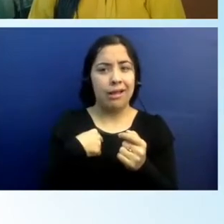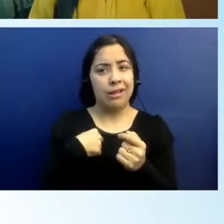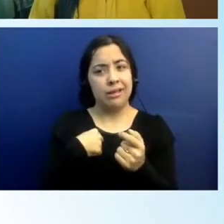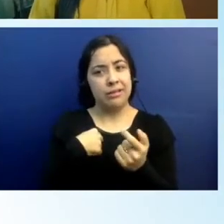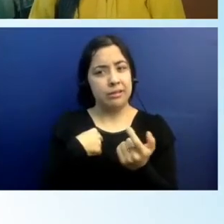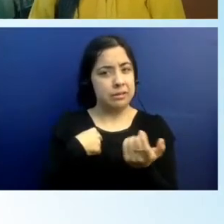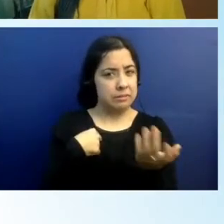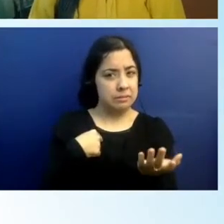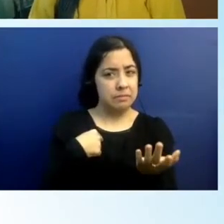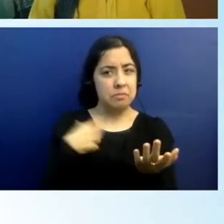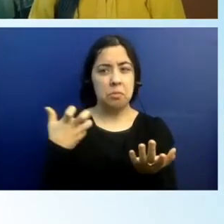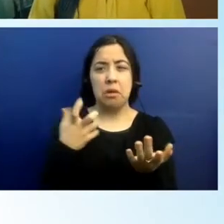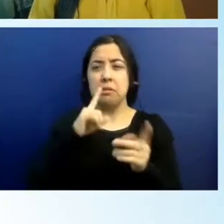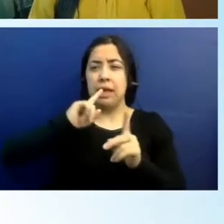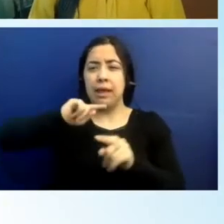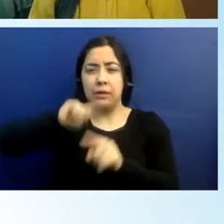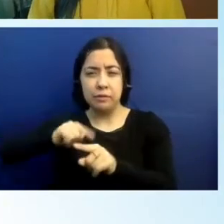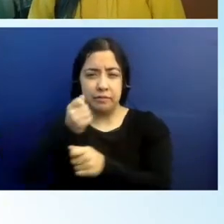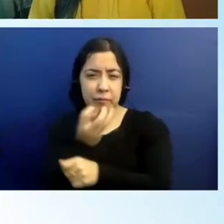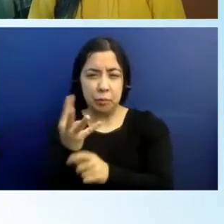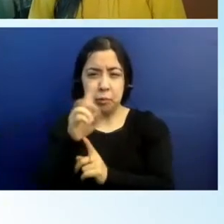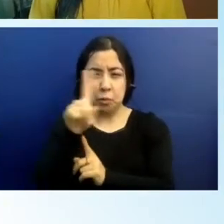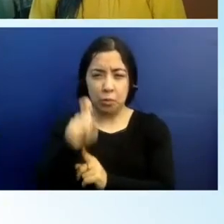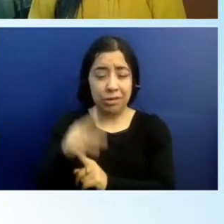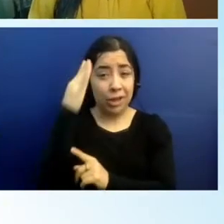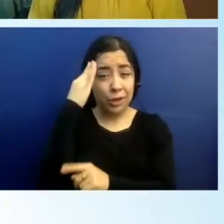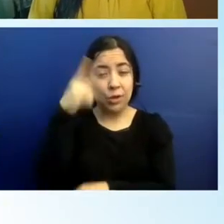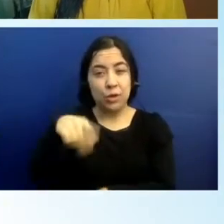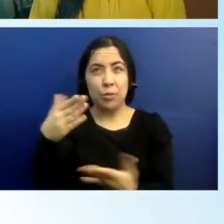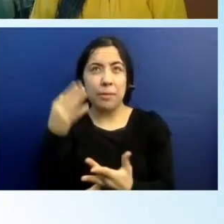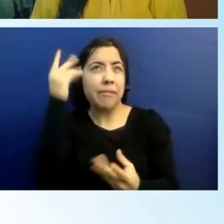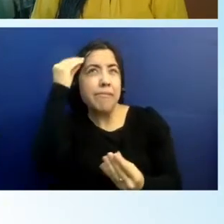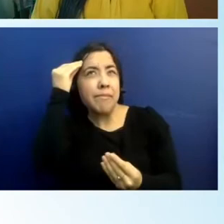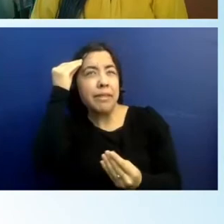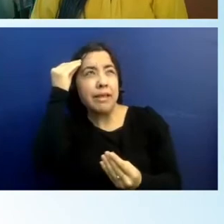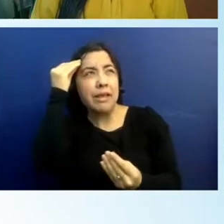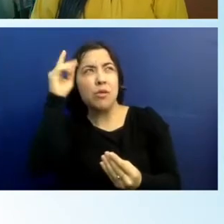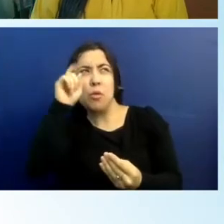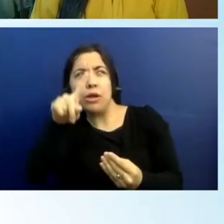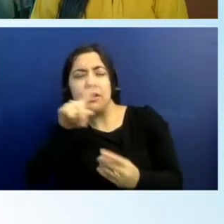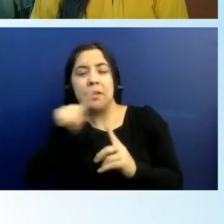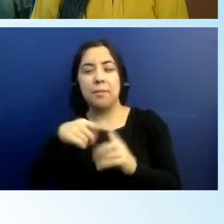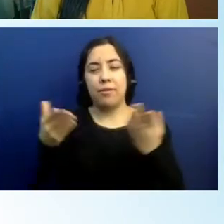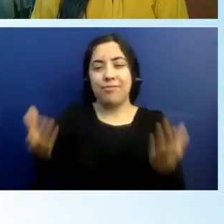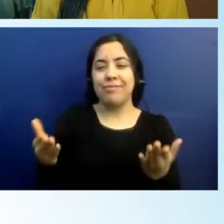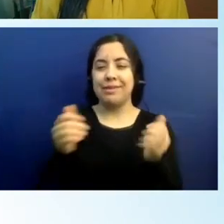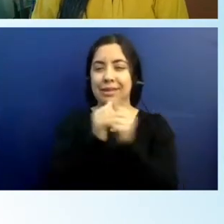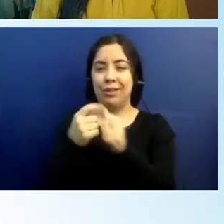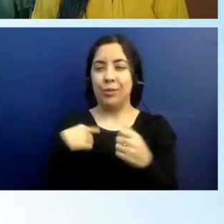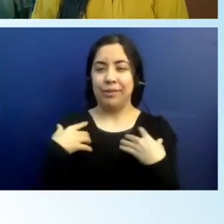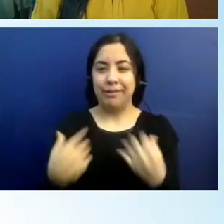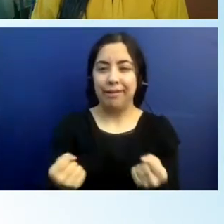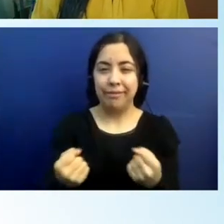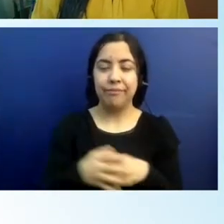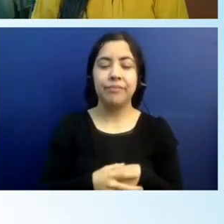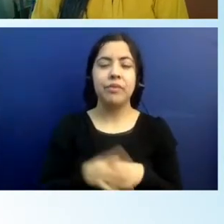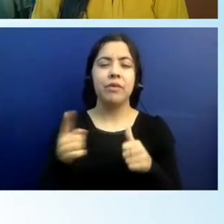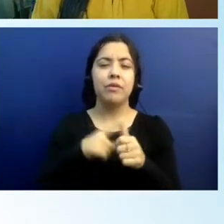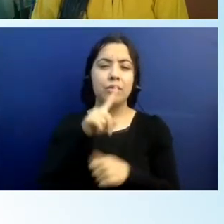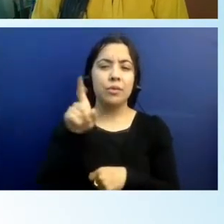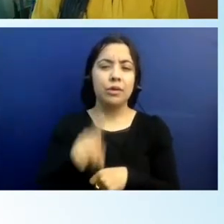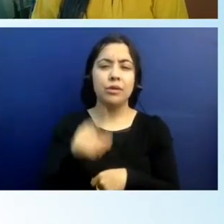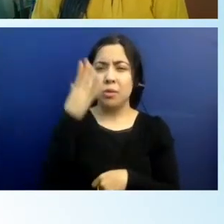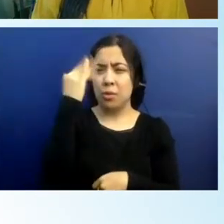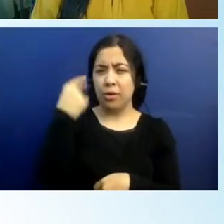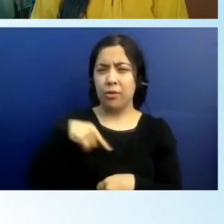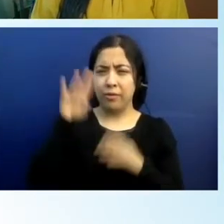answer a few questions that I know folks probably have out there about Together We Heal. The first question is, why are we focusing on